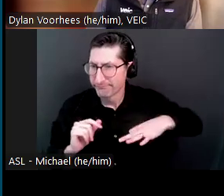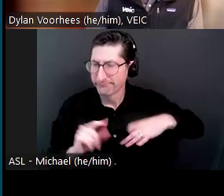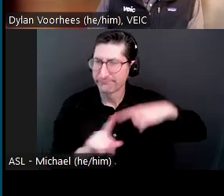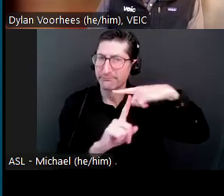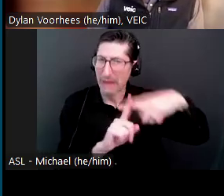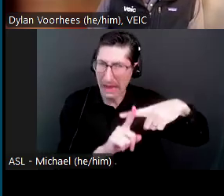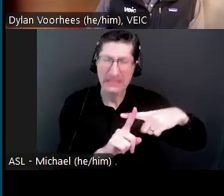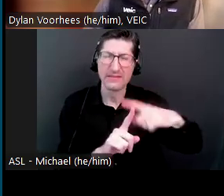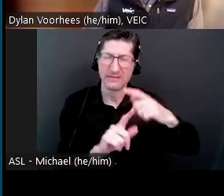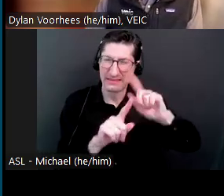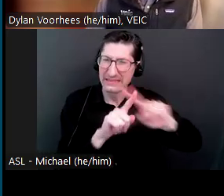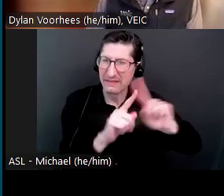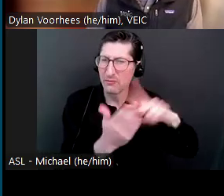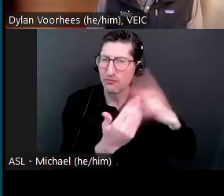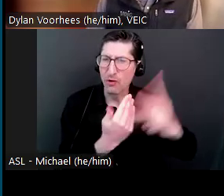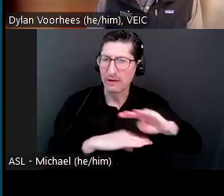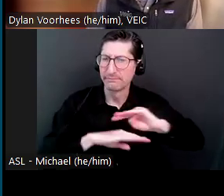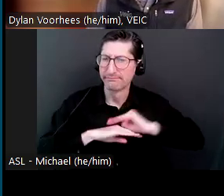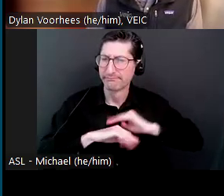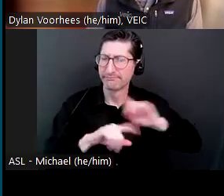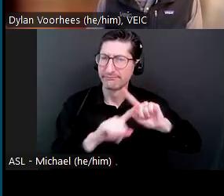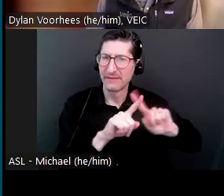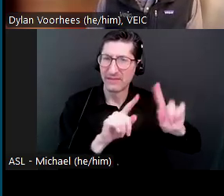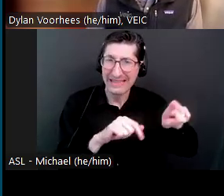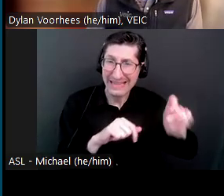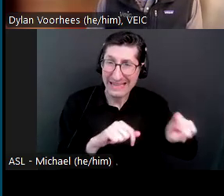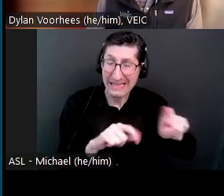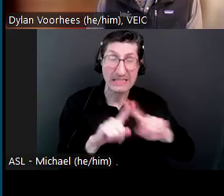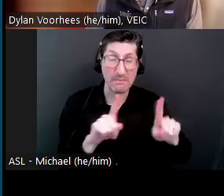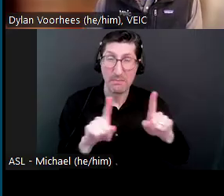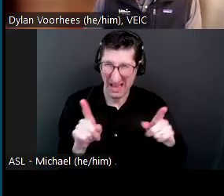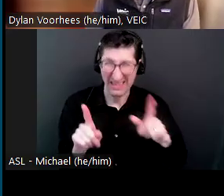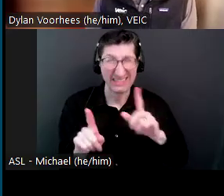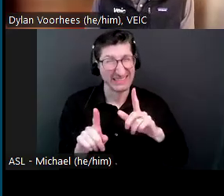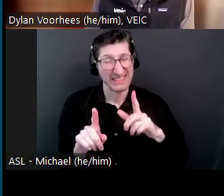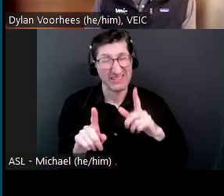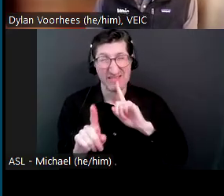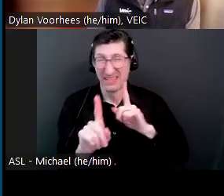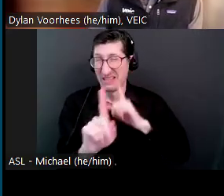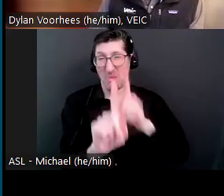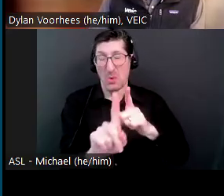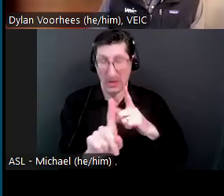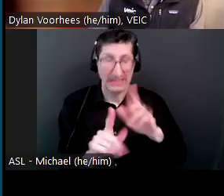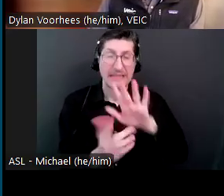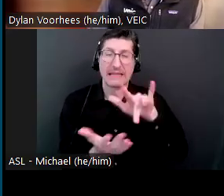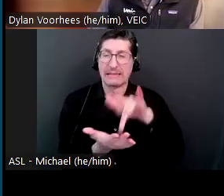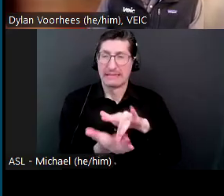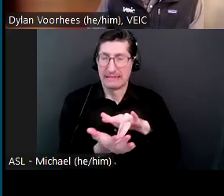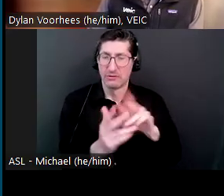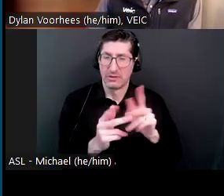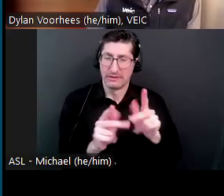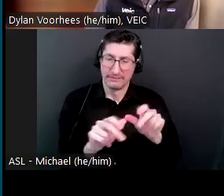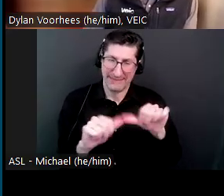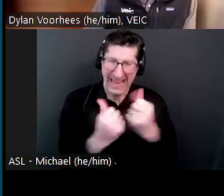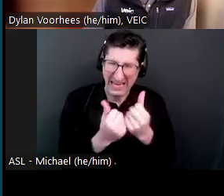But the response to this challenge is really one of the core elements of the straw proposal. The clearinghouse would be responsible for